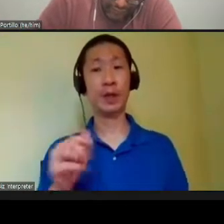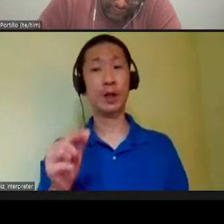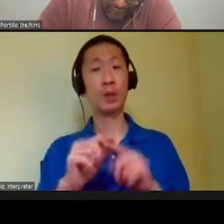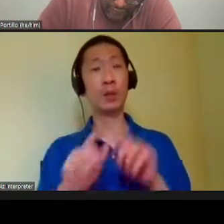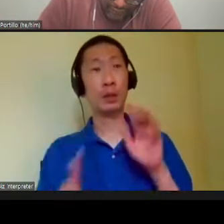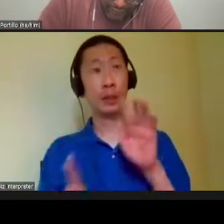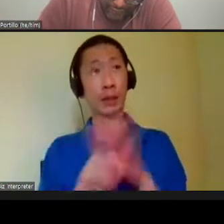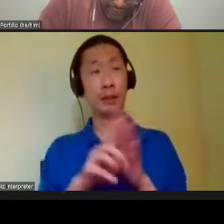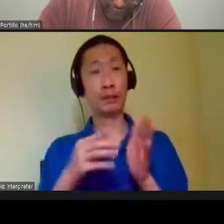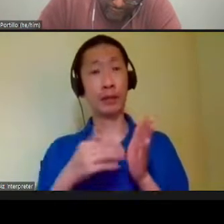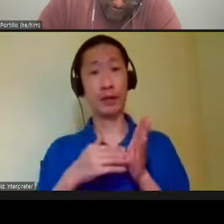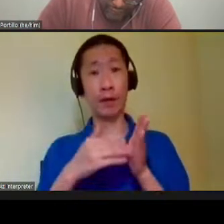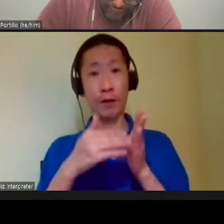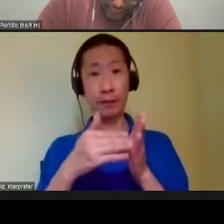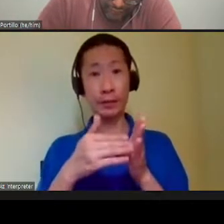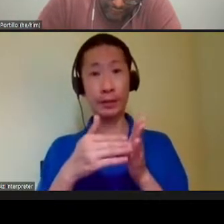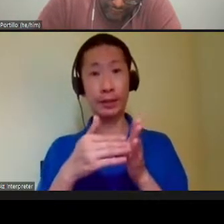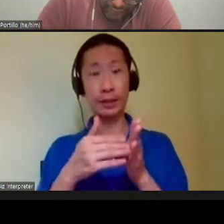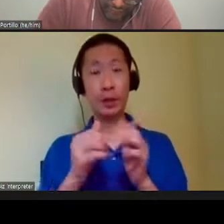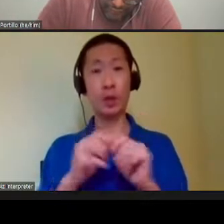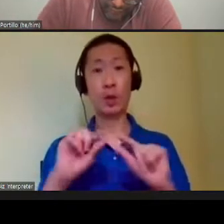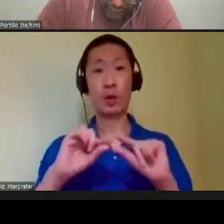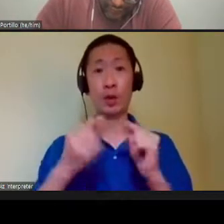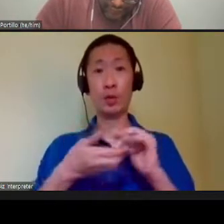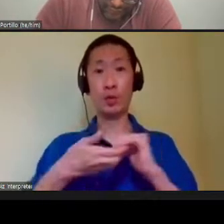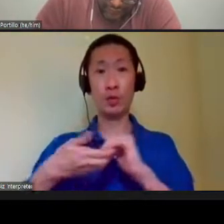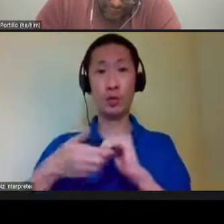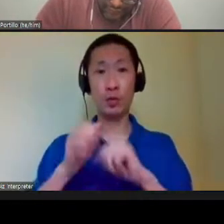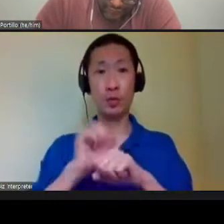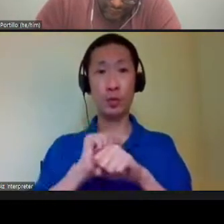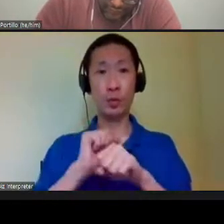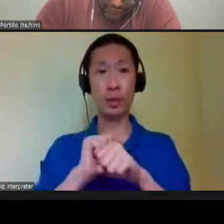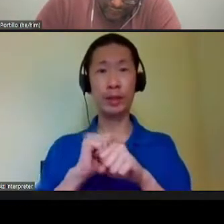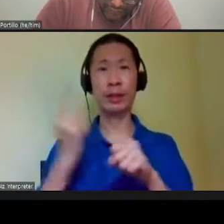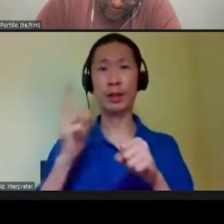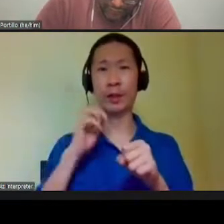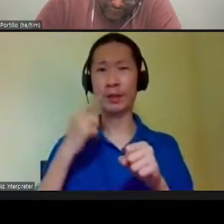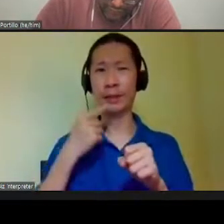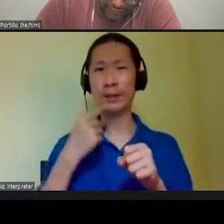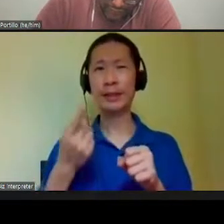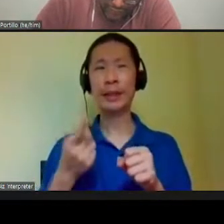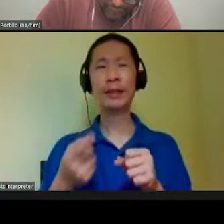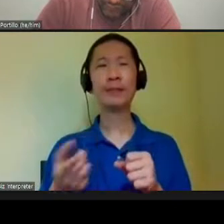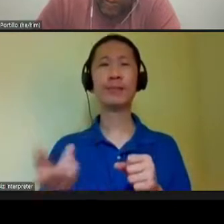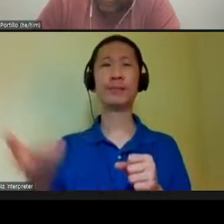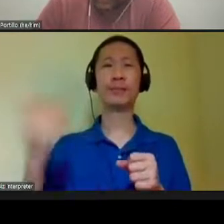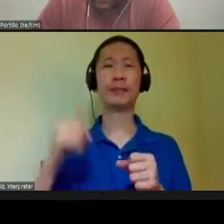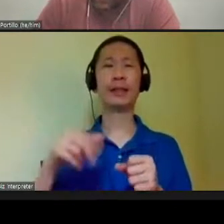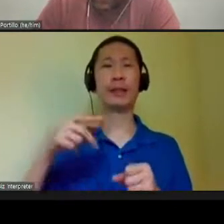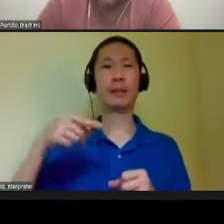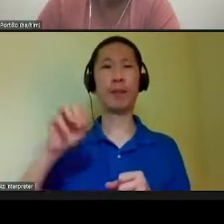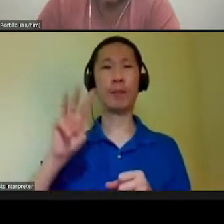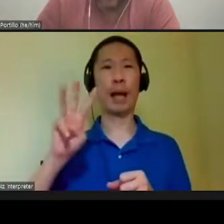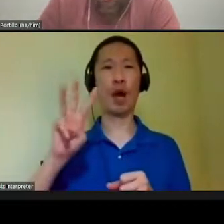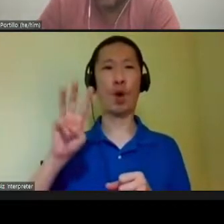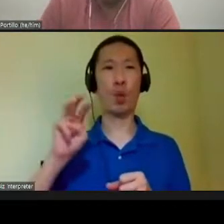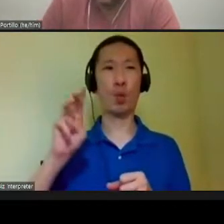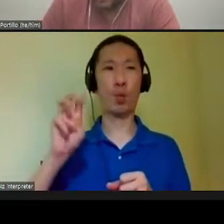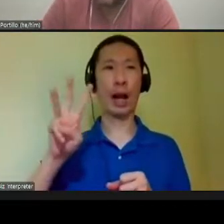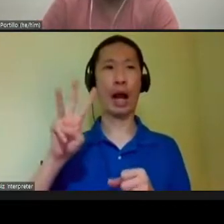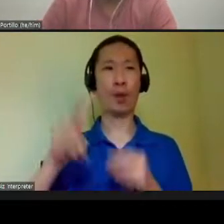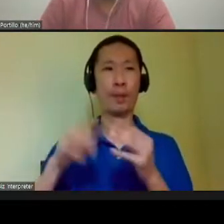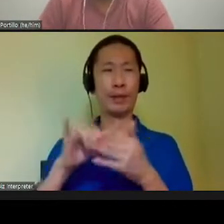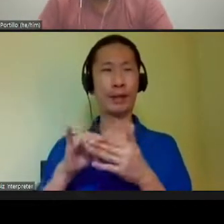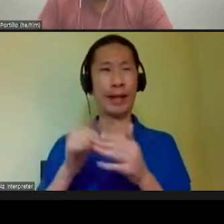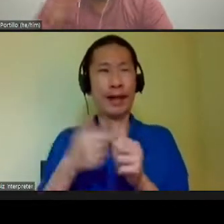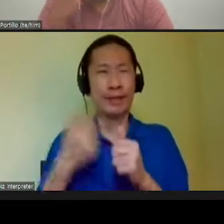the time in group collaborations, somebody will say, "Come, like, let's powwow about this." And every time I